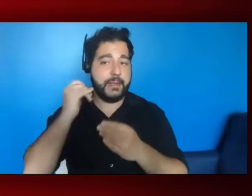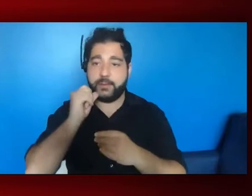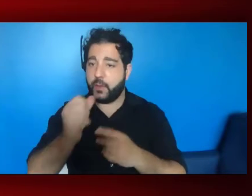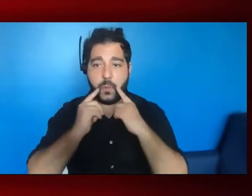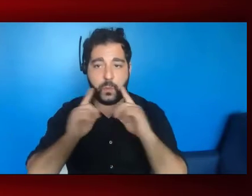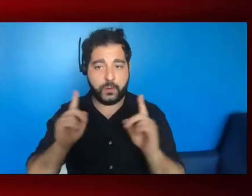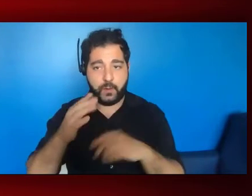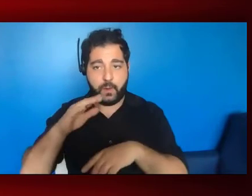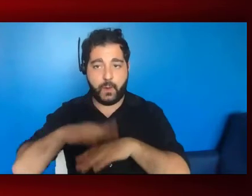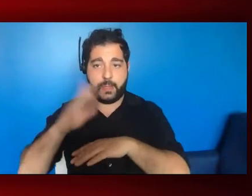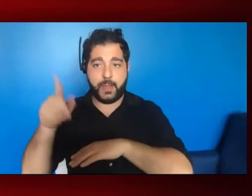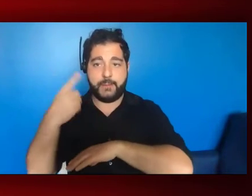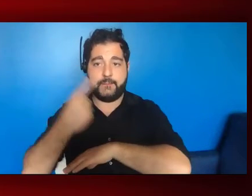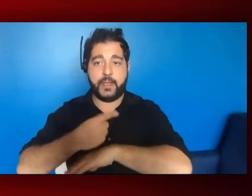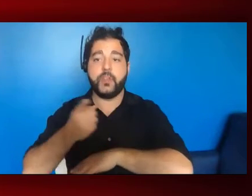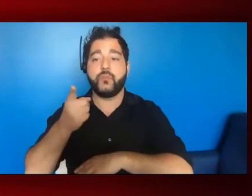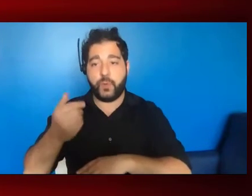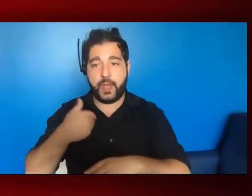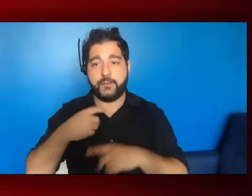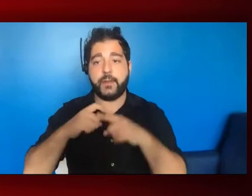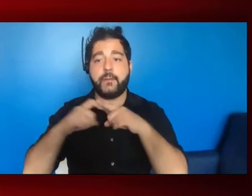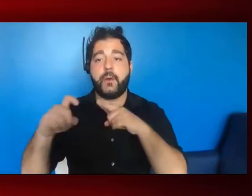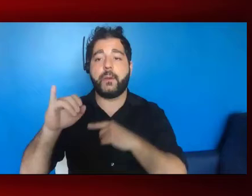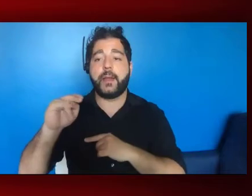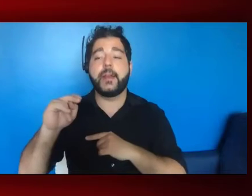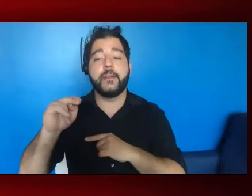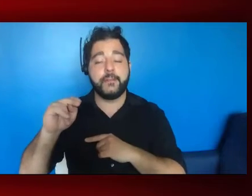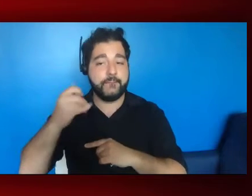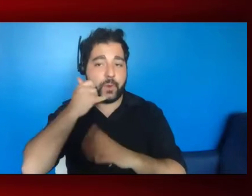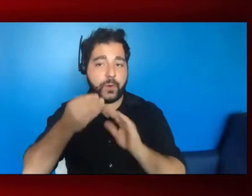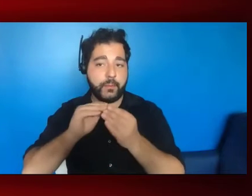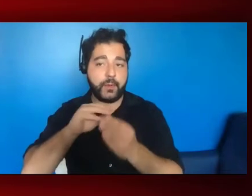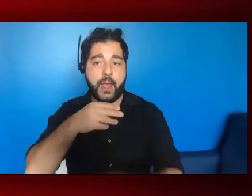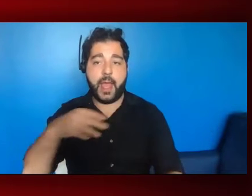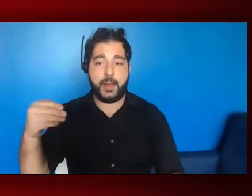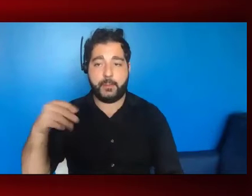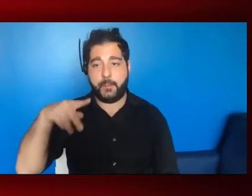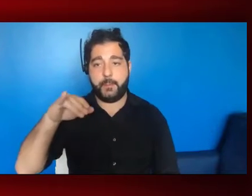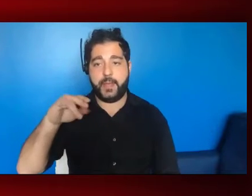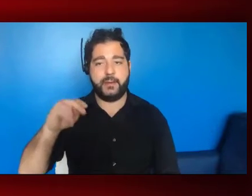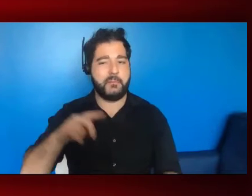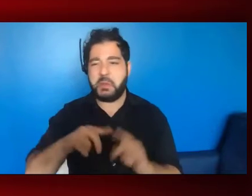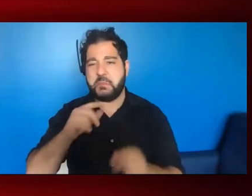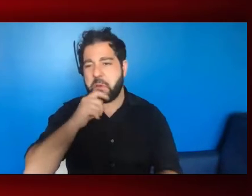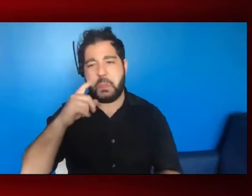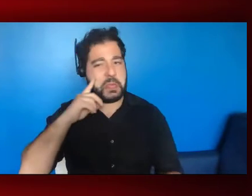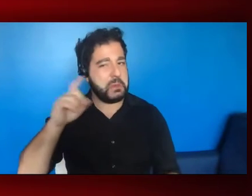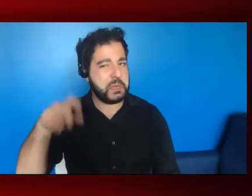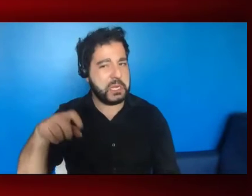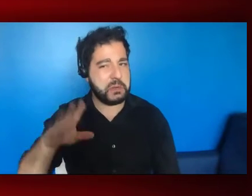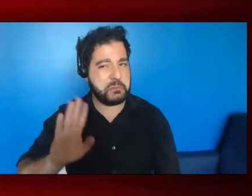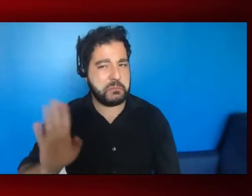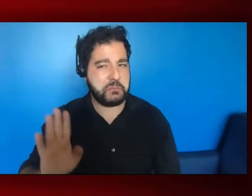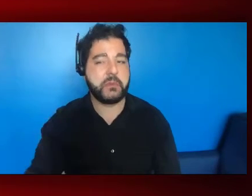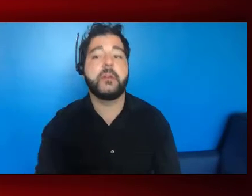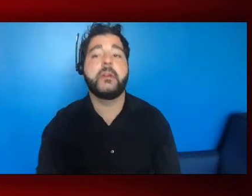event, you have the call-in phone number and PIN as backup, but you shouldn't ever have to use it. It'll